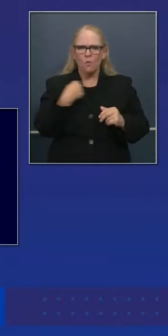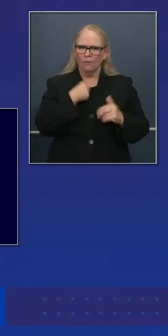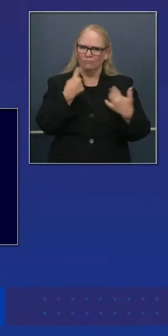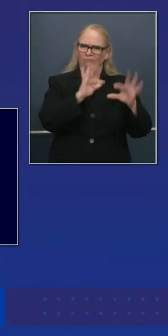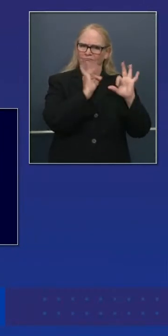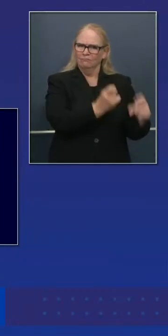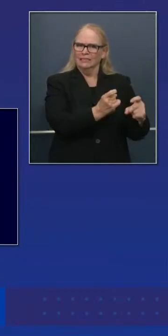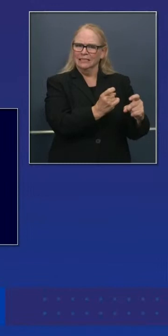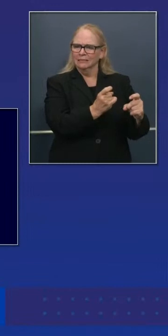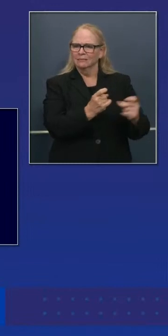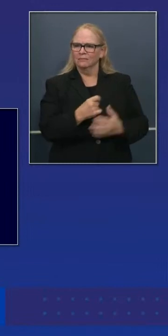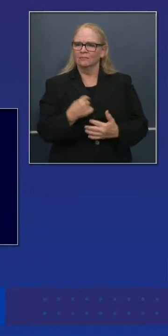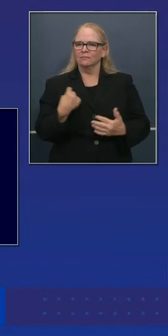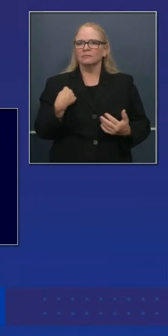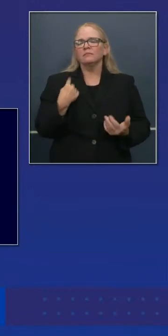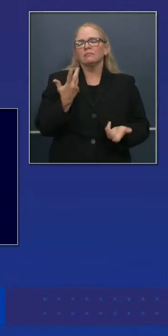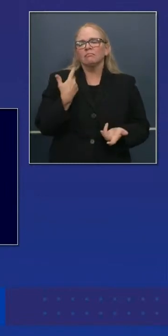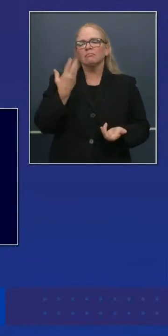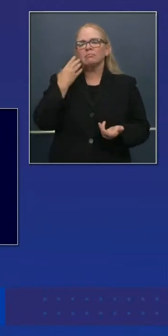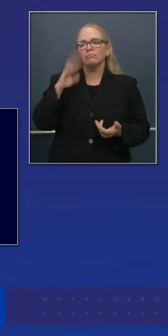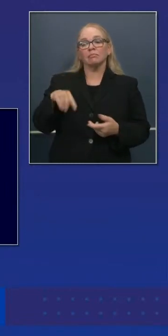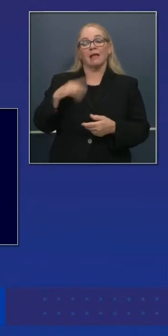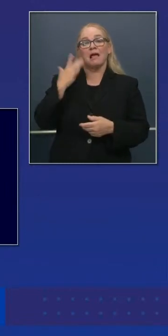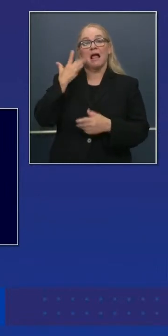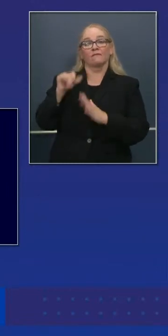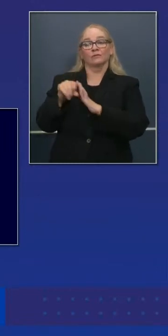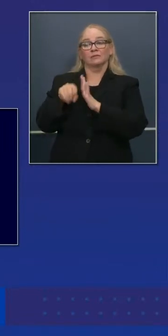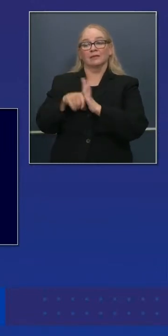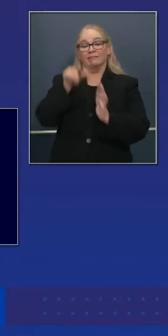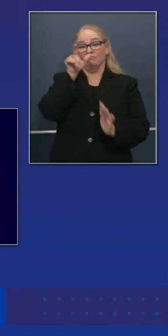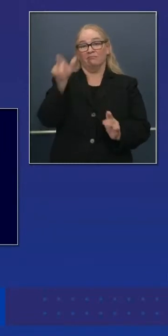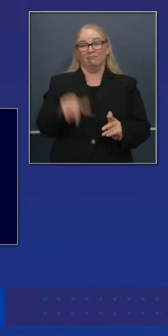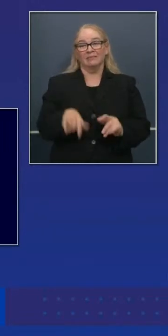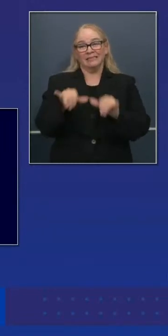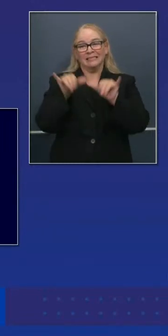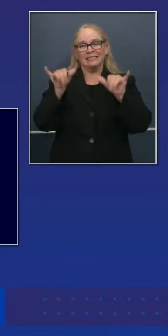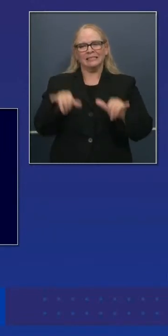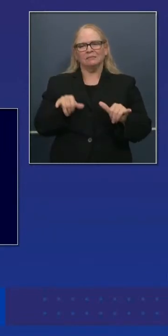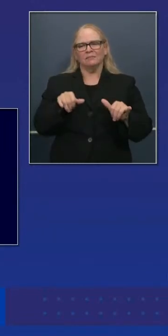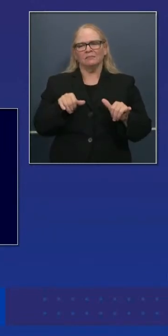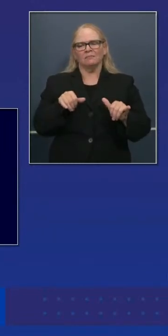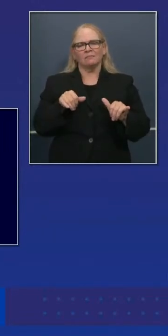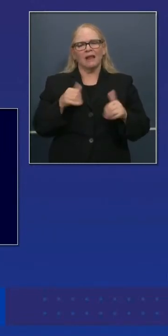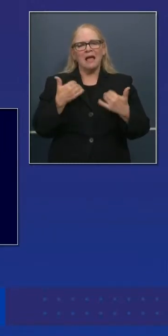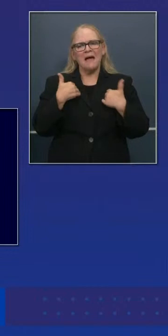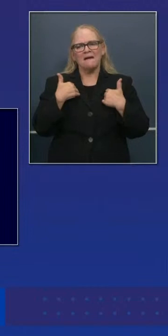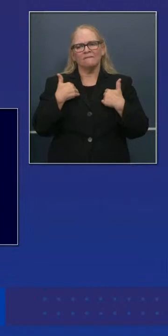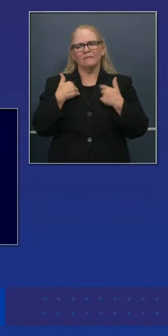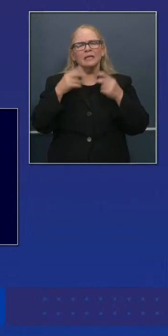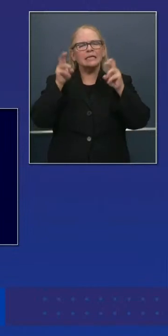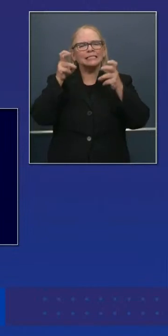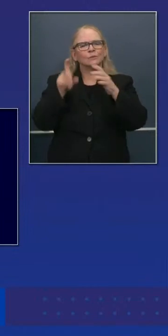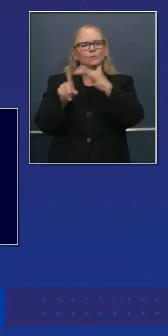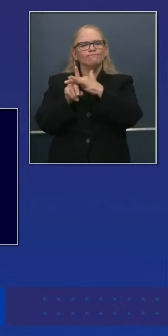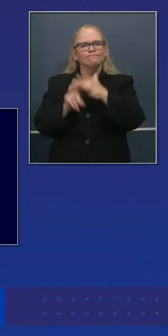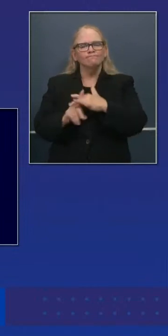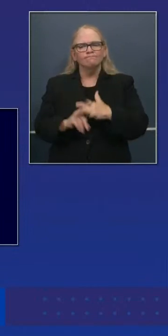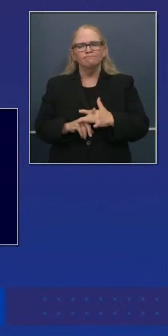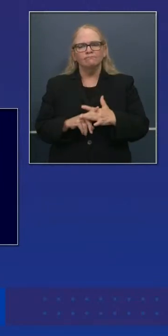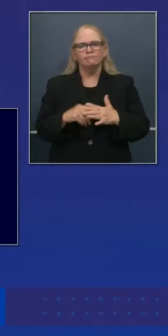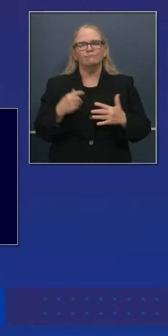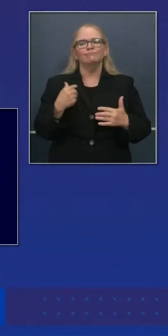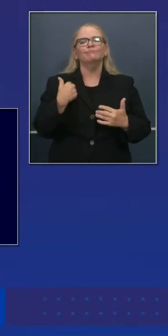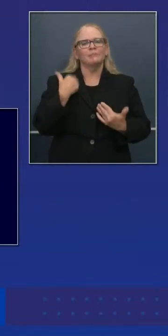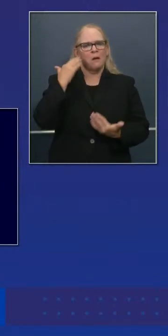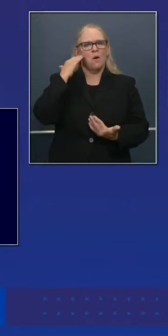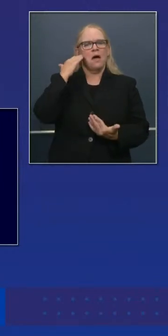challenges with IT here in this state that are going to require a stubborn, long-term grinding of effort. I don't want to